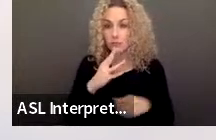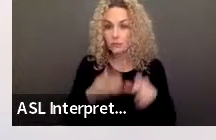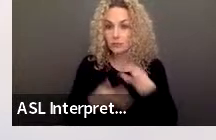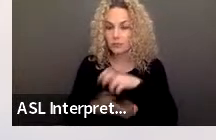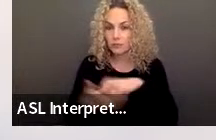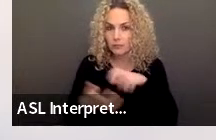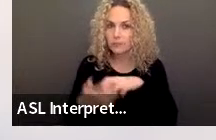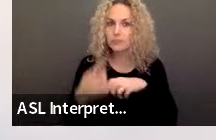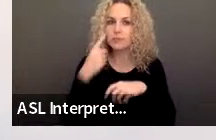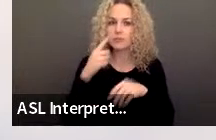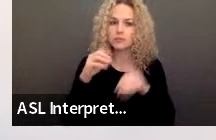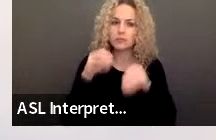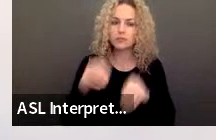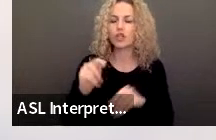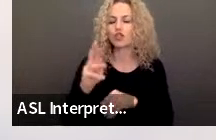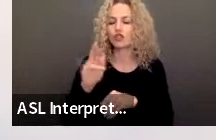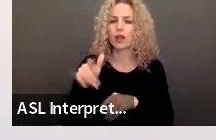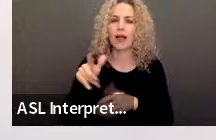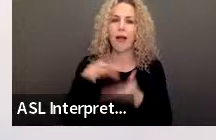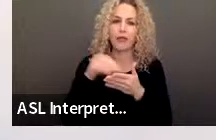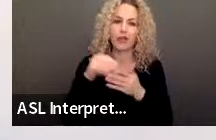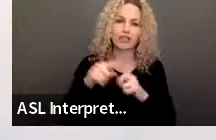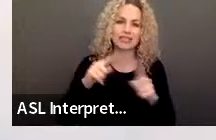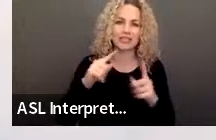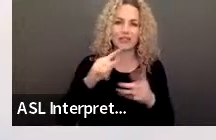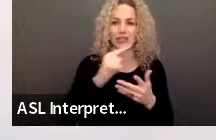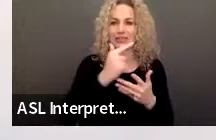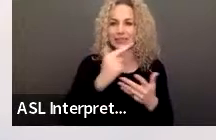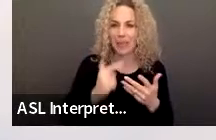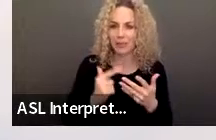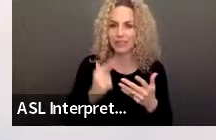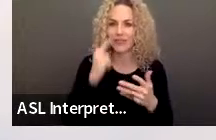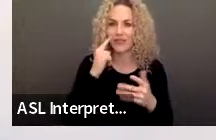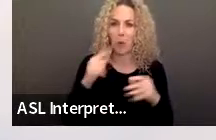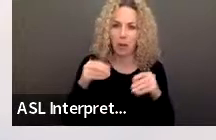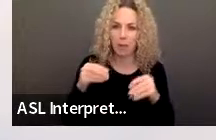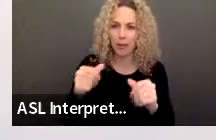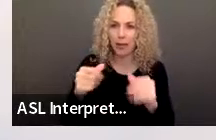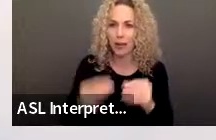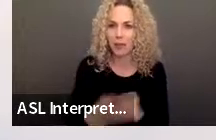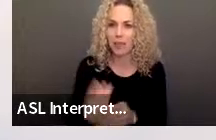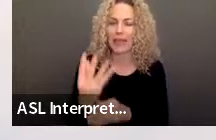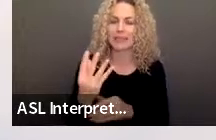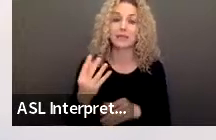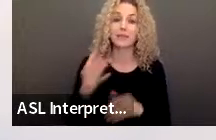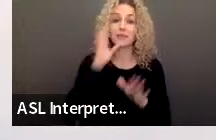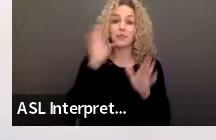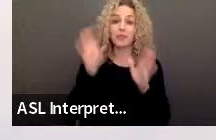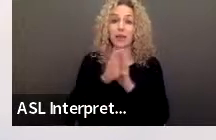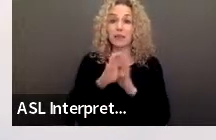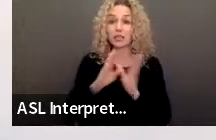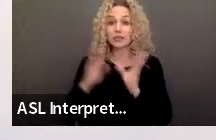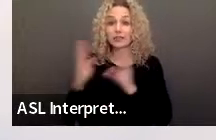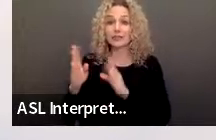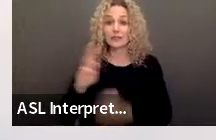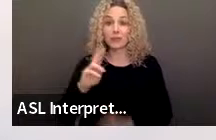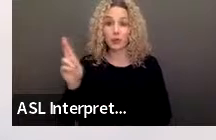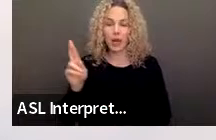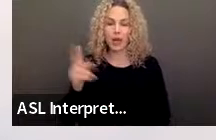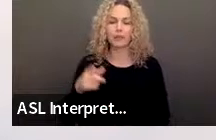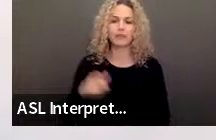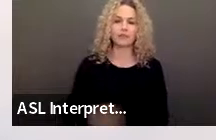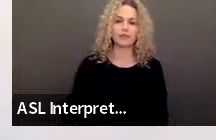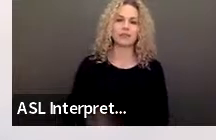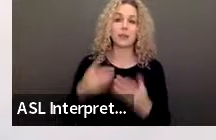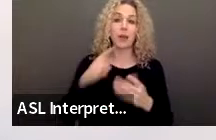together for putting in trays. So they're learning the different steps of propagation here. The image on the right is something I'm